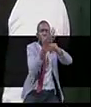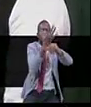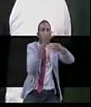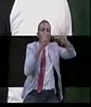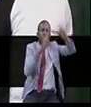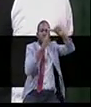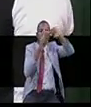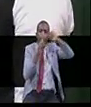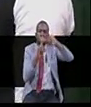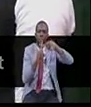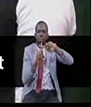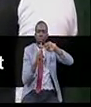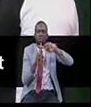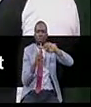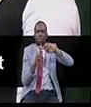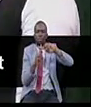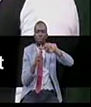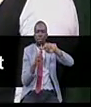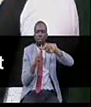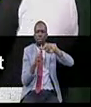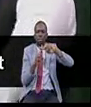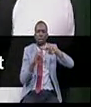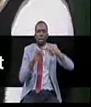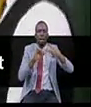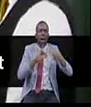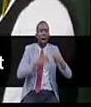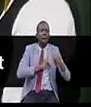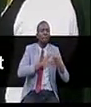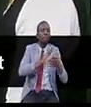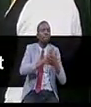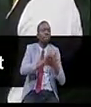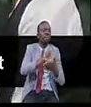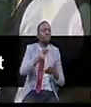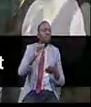Calvary. Yes, we do. I